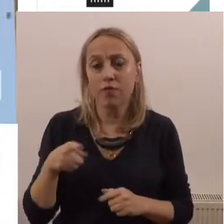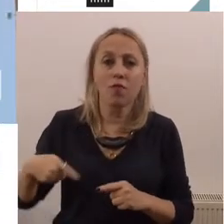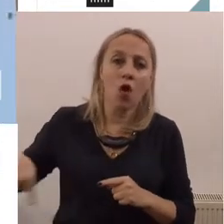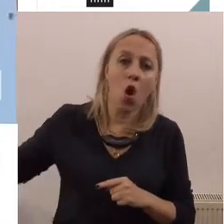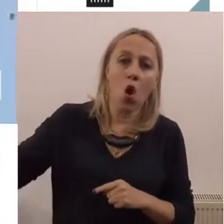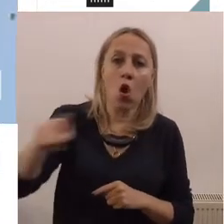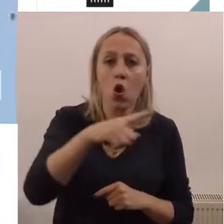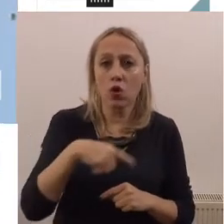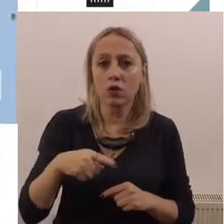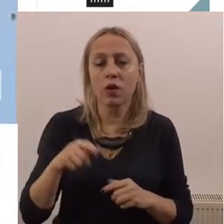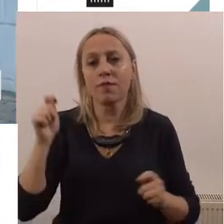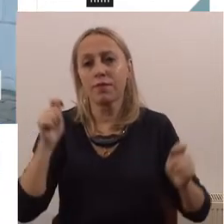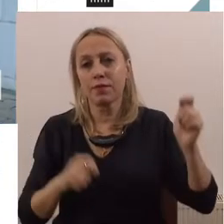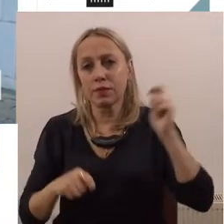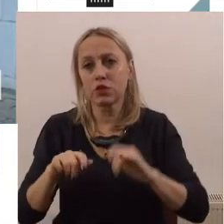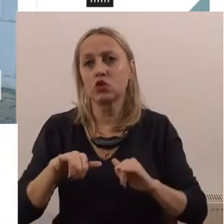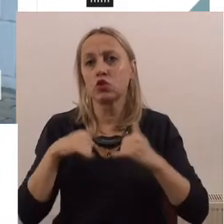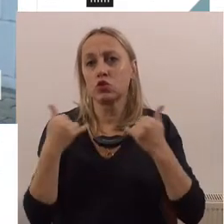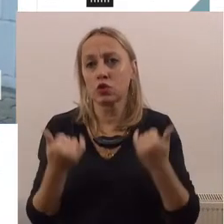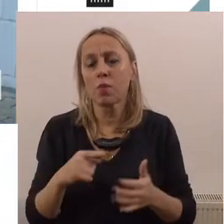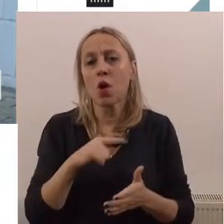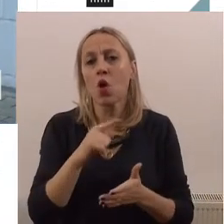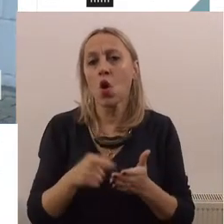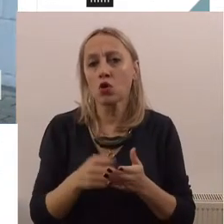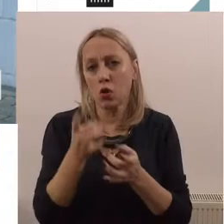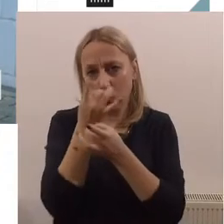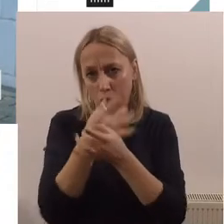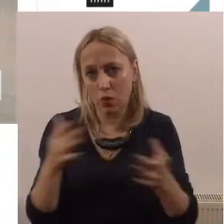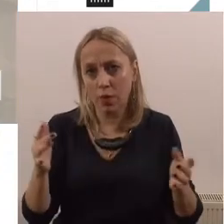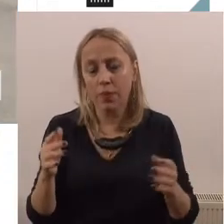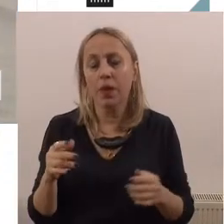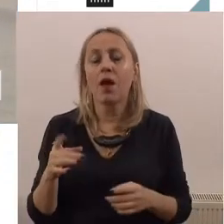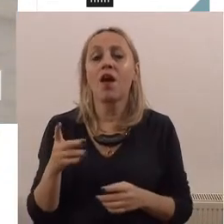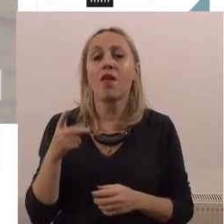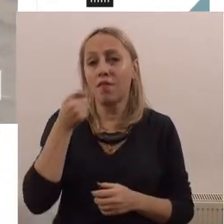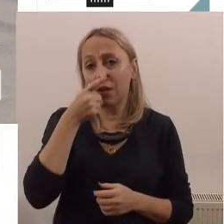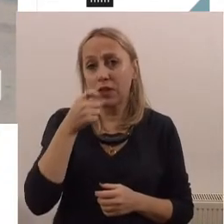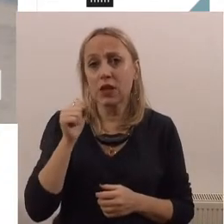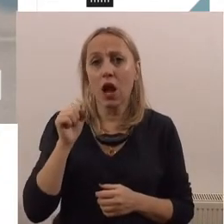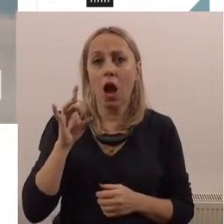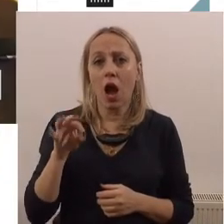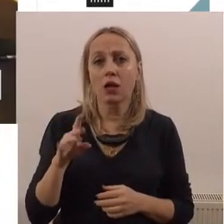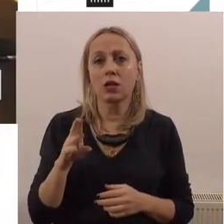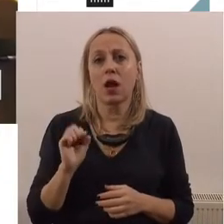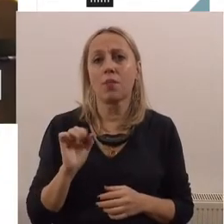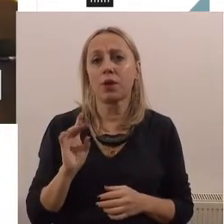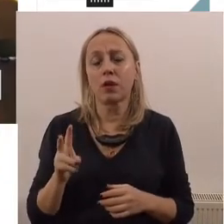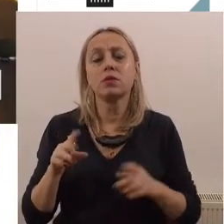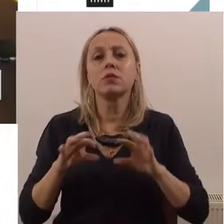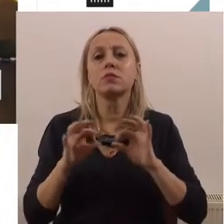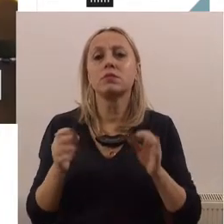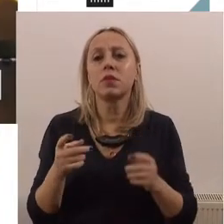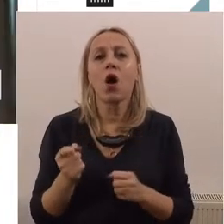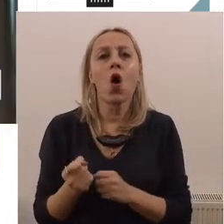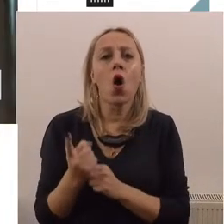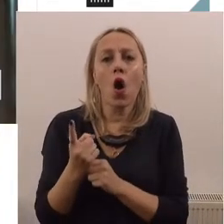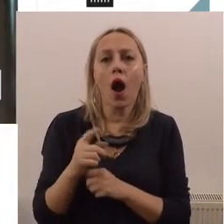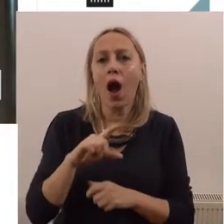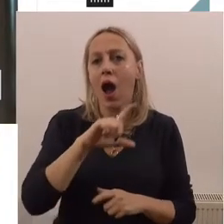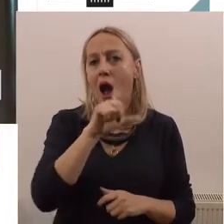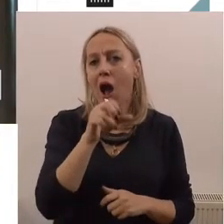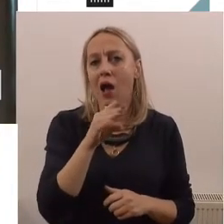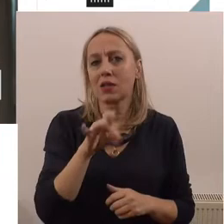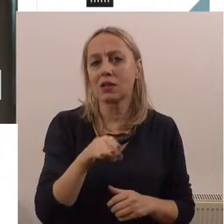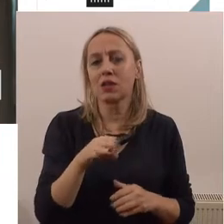Vuxa arranges the urban culture festival known as Art of Rock. Over that period of time, we